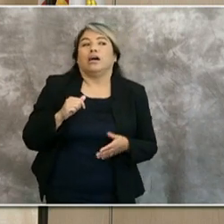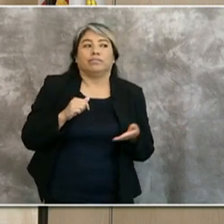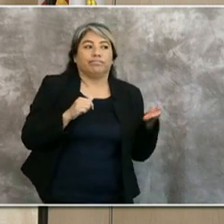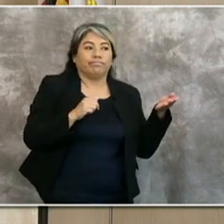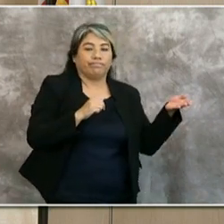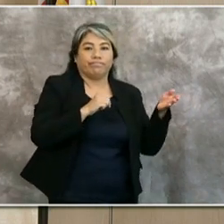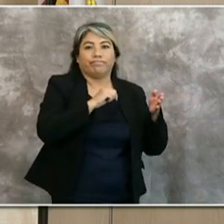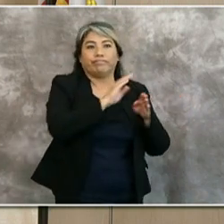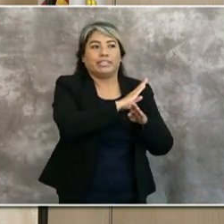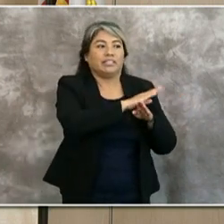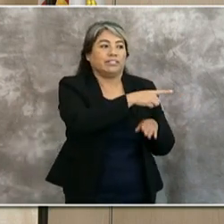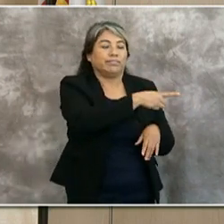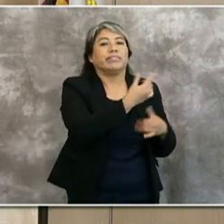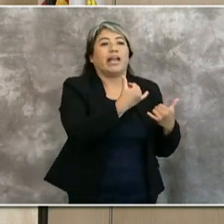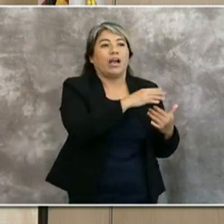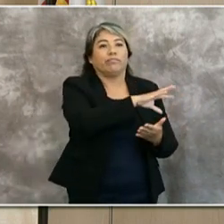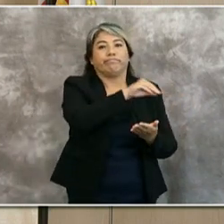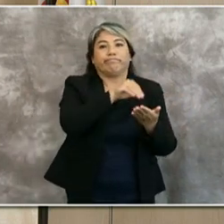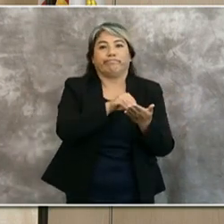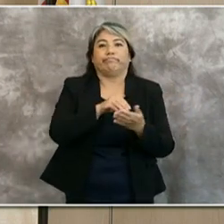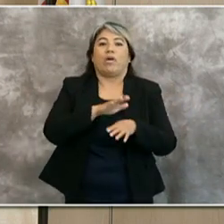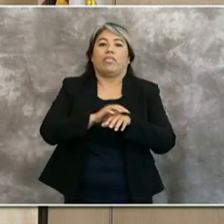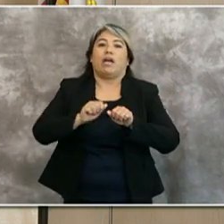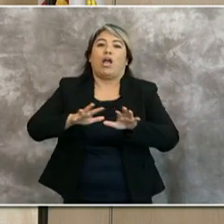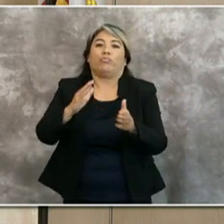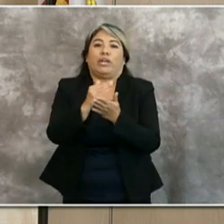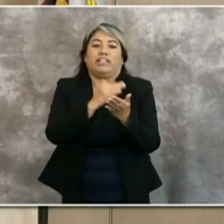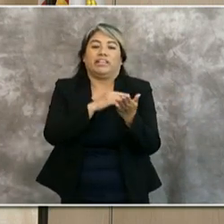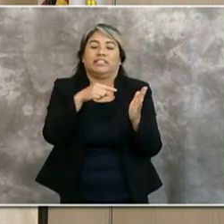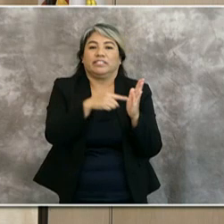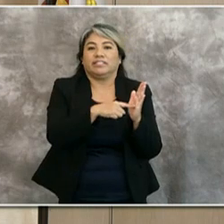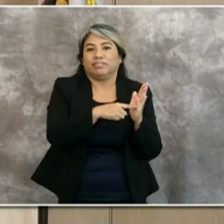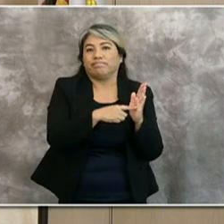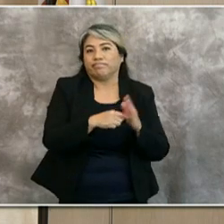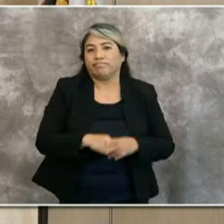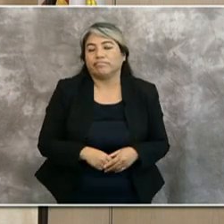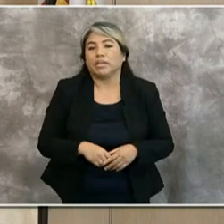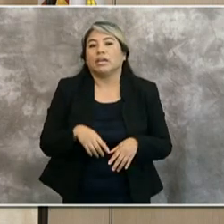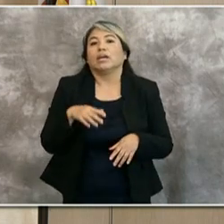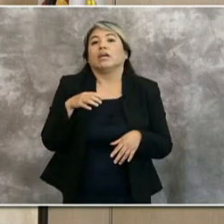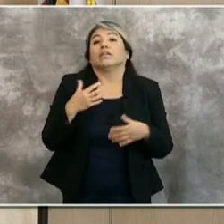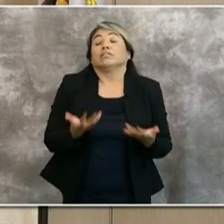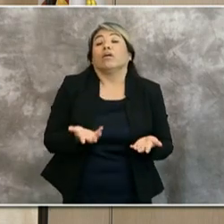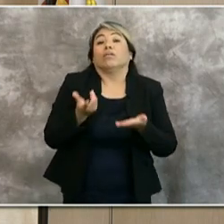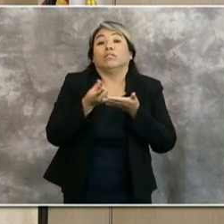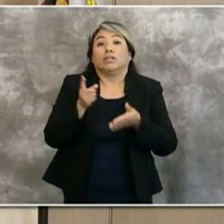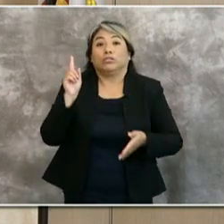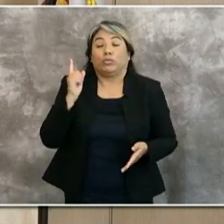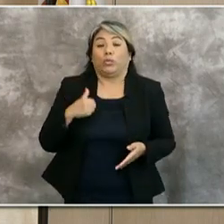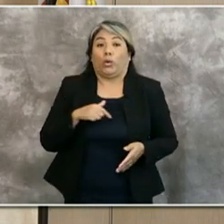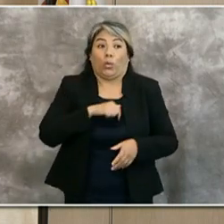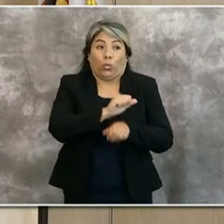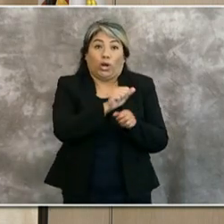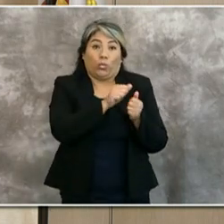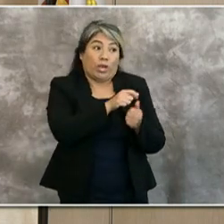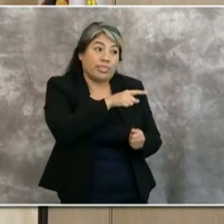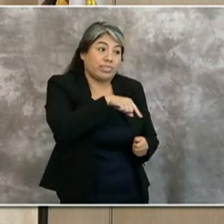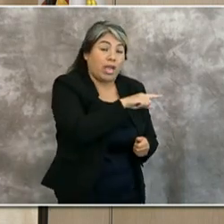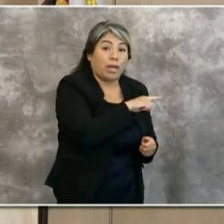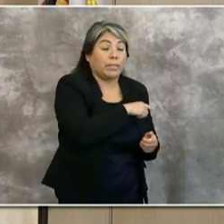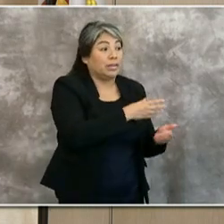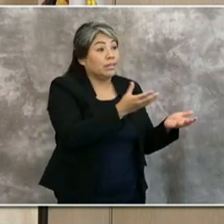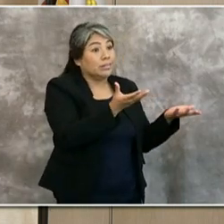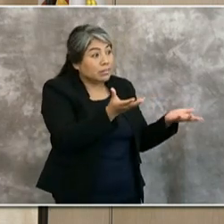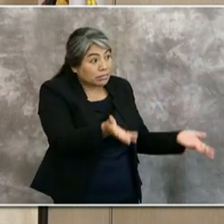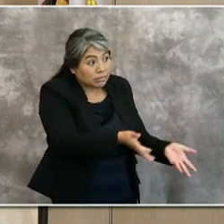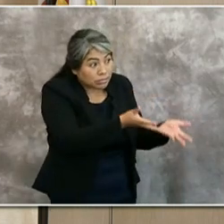our outbreak list. So last week when we were working with them to get them to